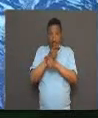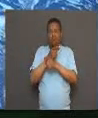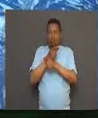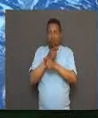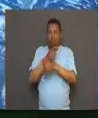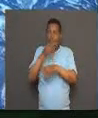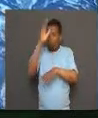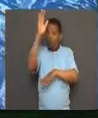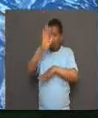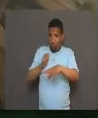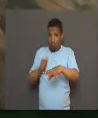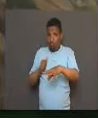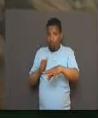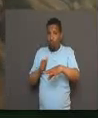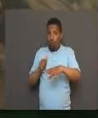temperature.